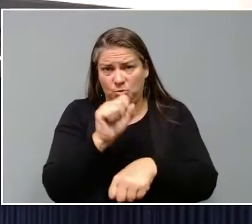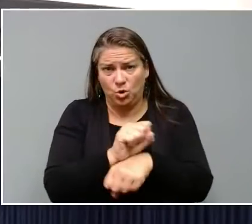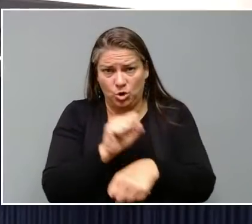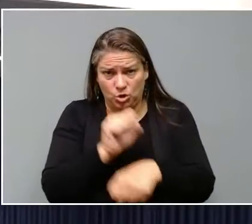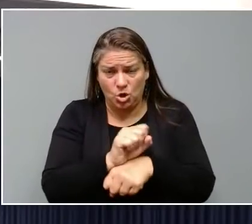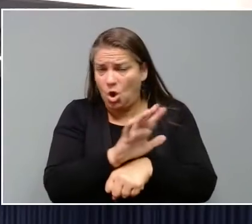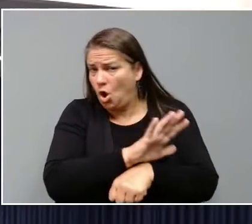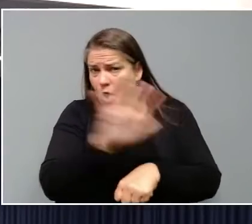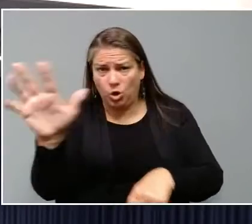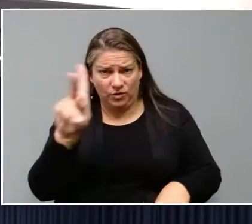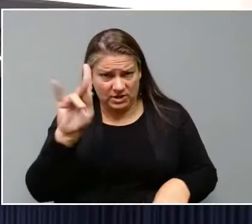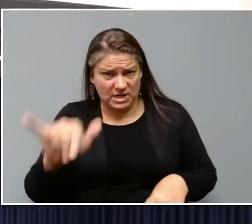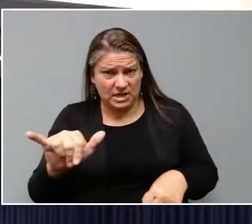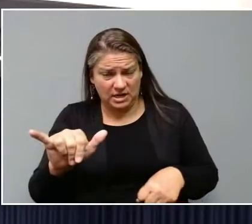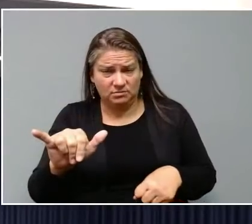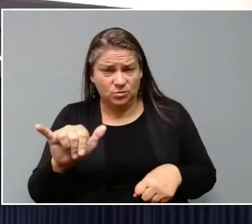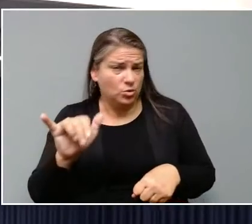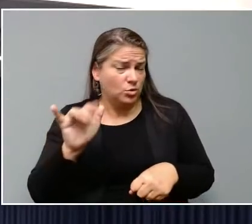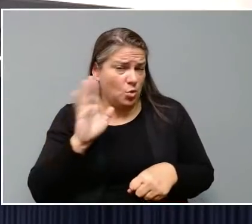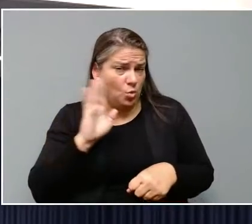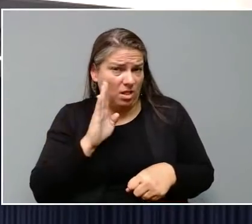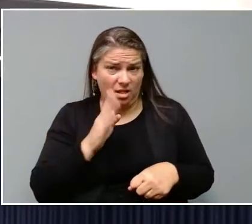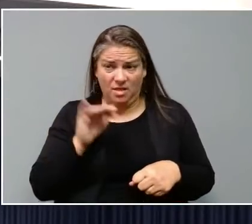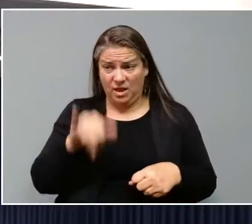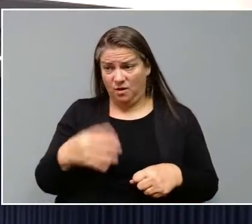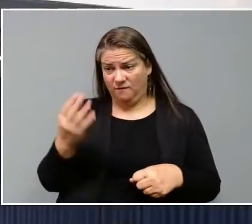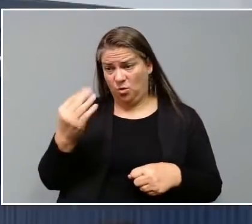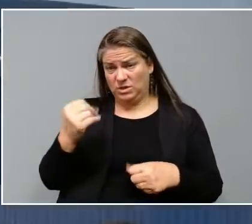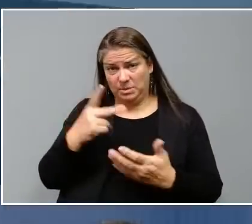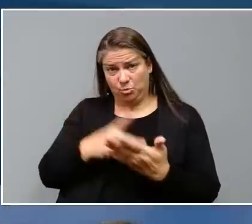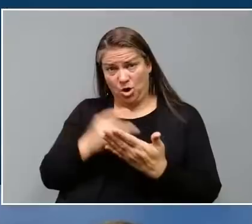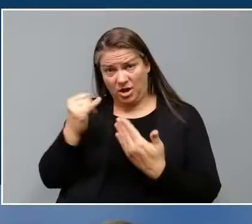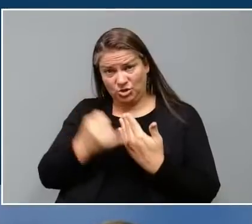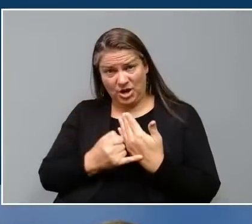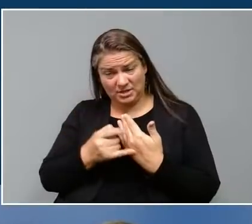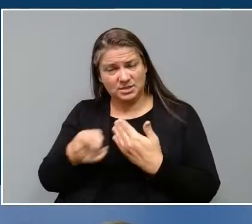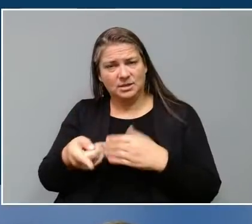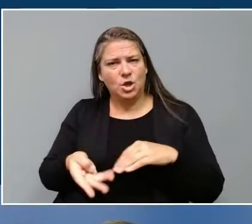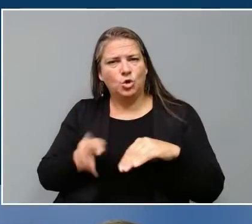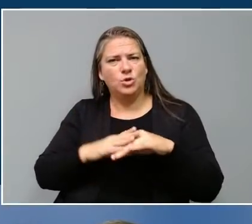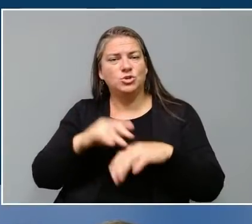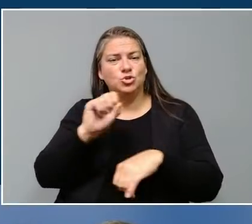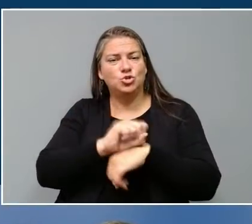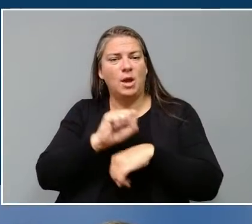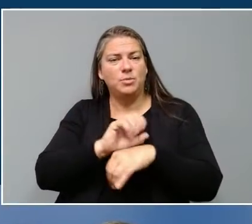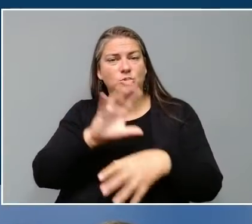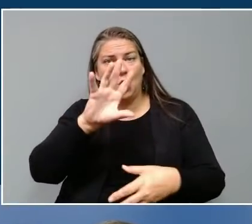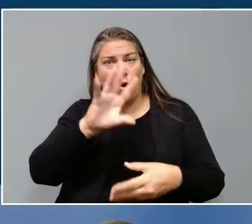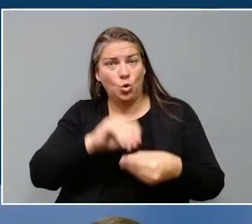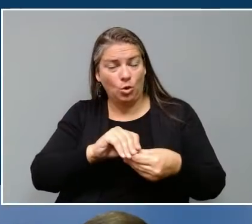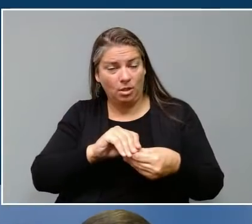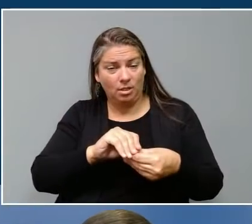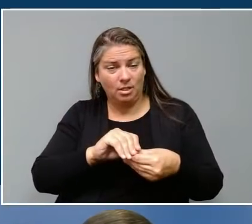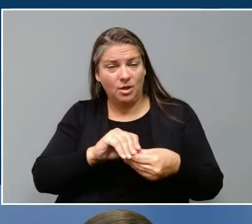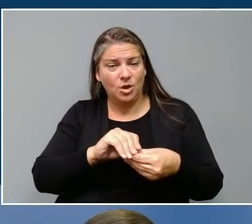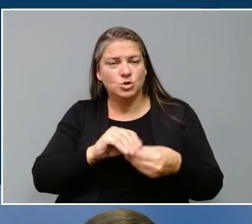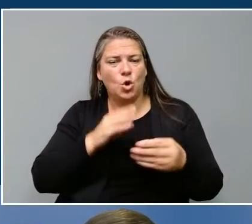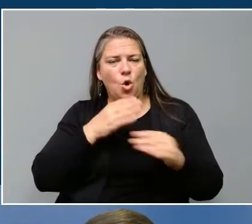Kentucky in the coming years. These 14 projects increase the job totals announced this year to over